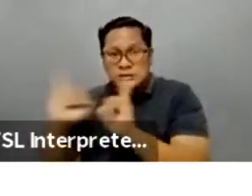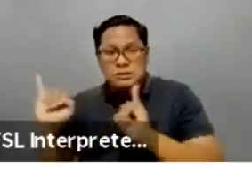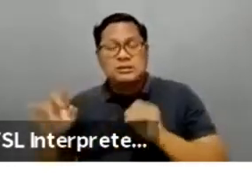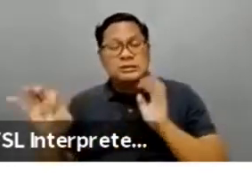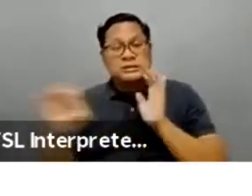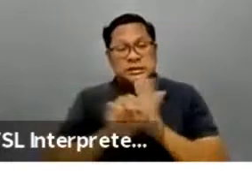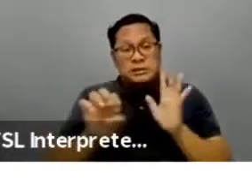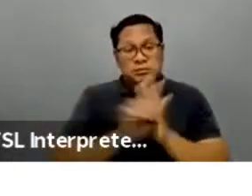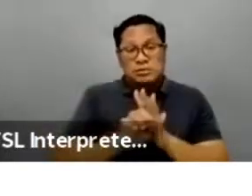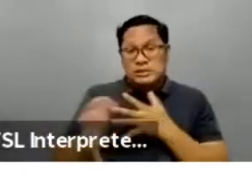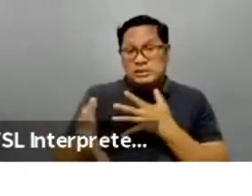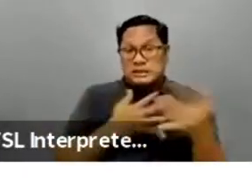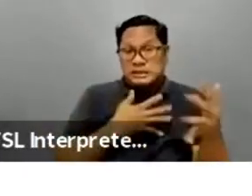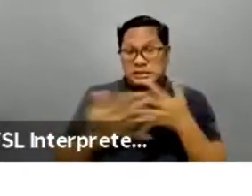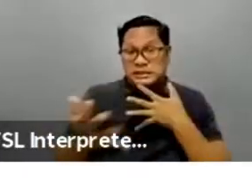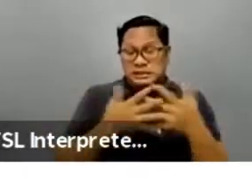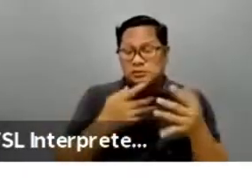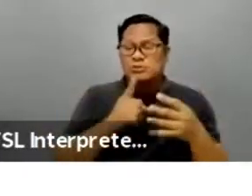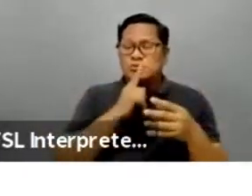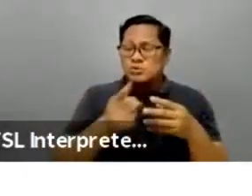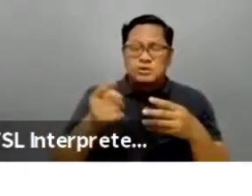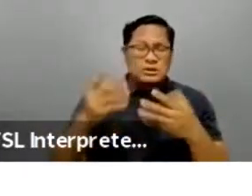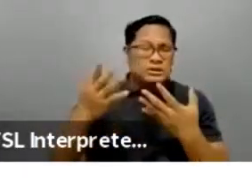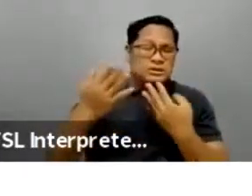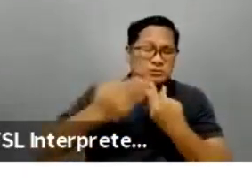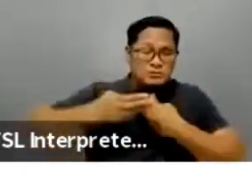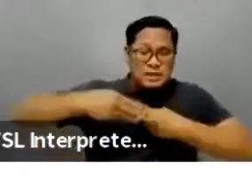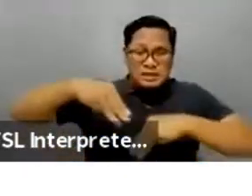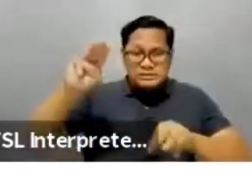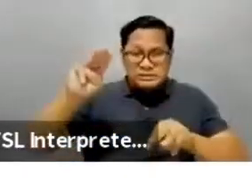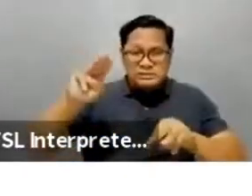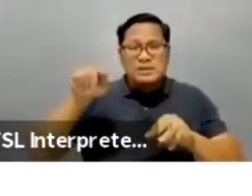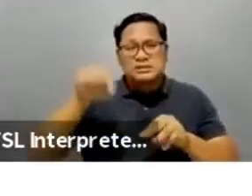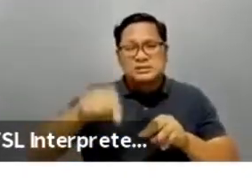example, even if you optimize one part of the system,